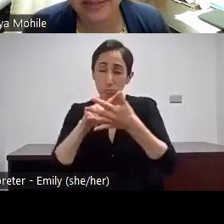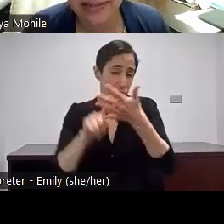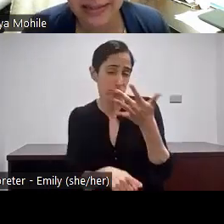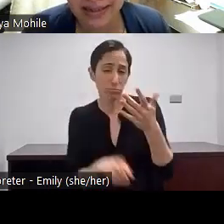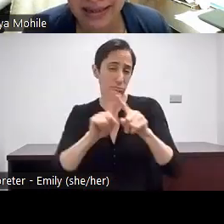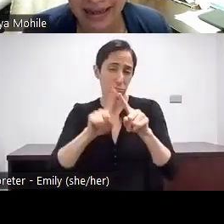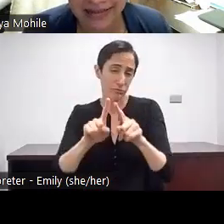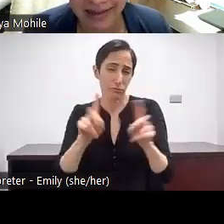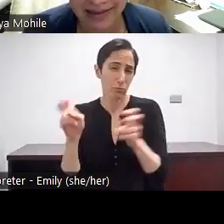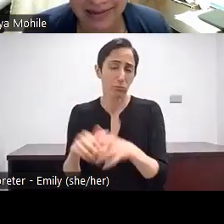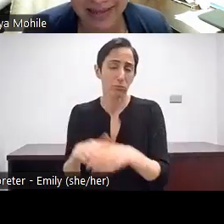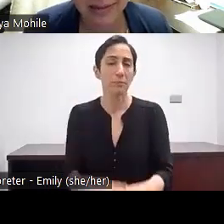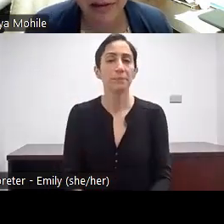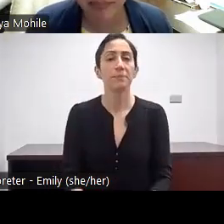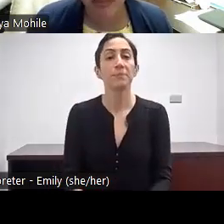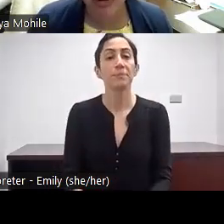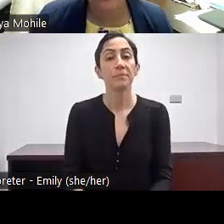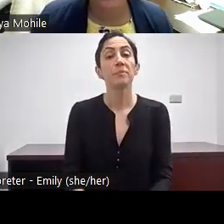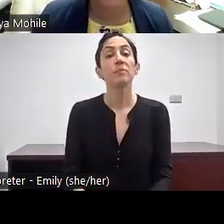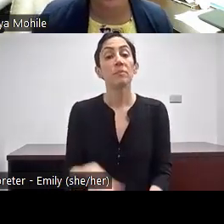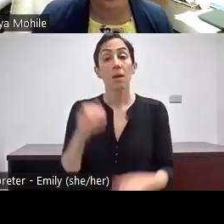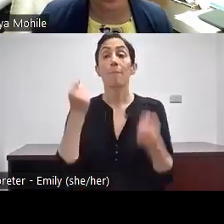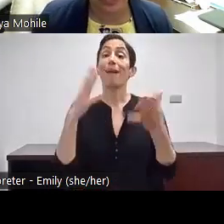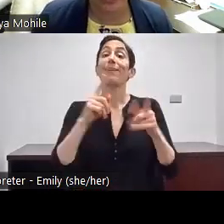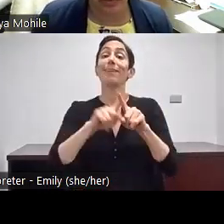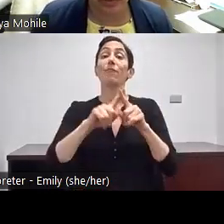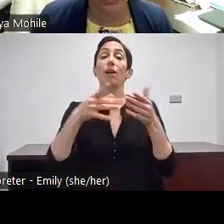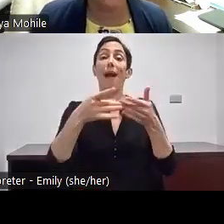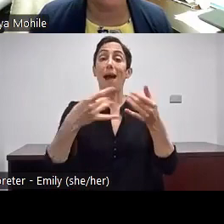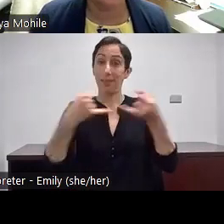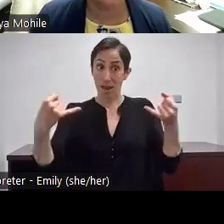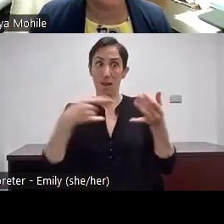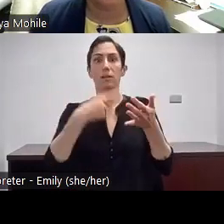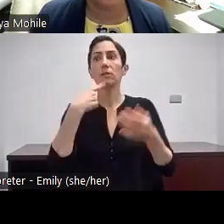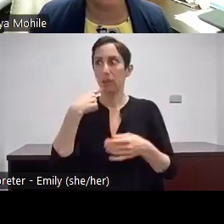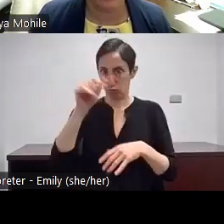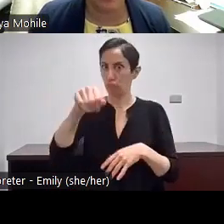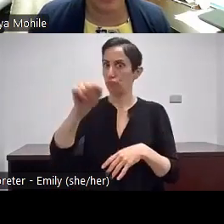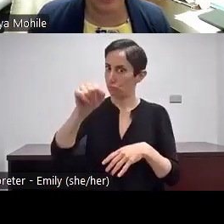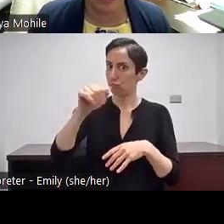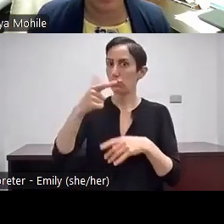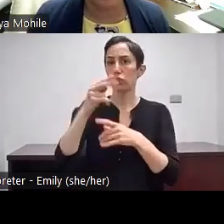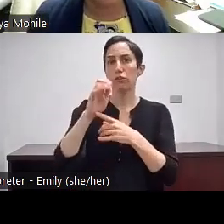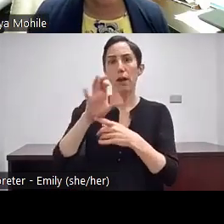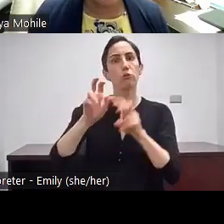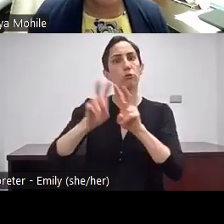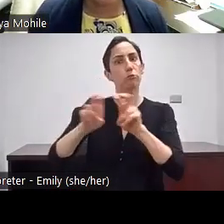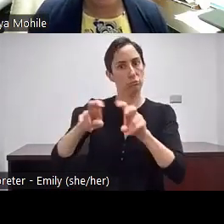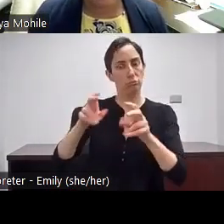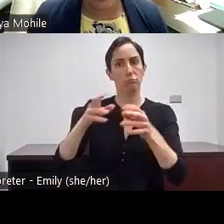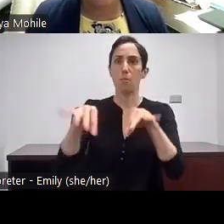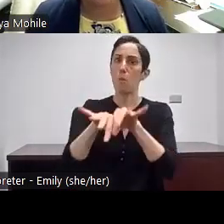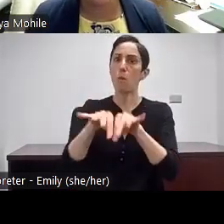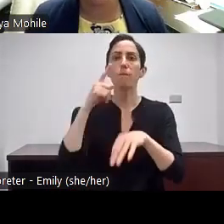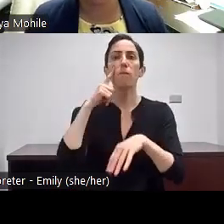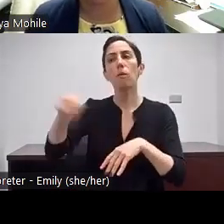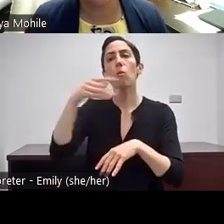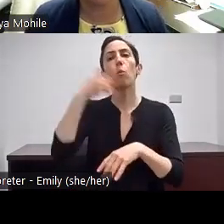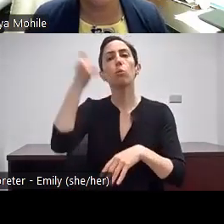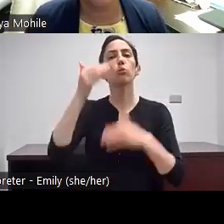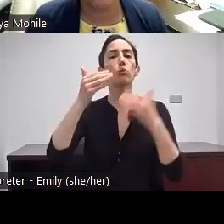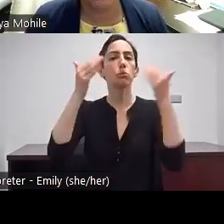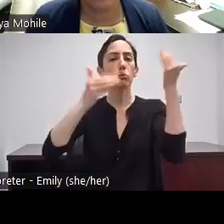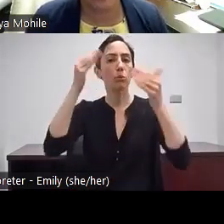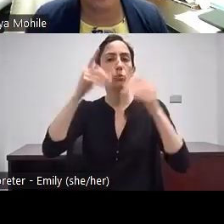assessment is listed in guidelines as an important tool to use for older adults receiving chemotherapy because it provides clinicians